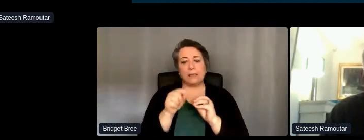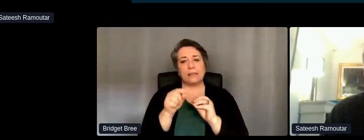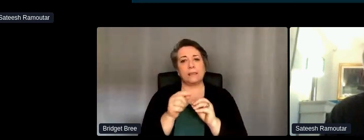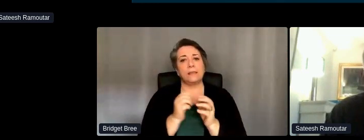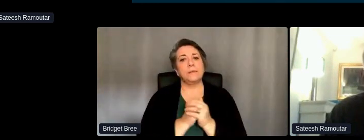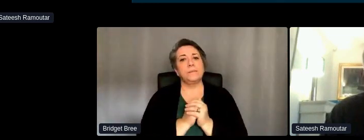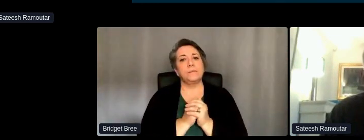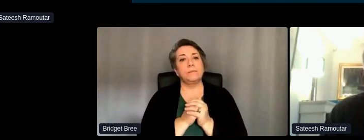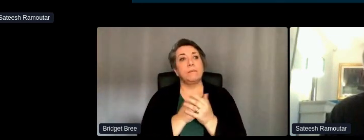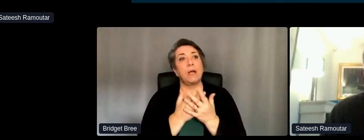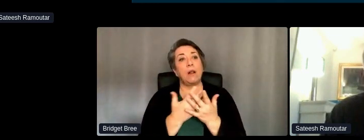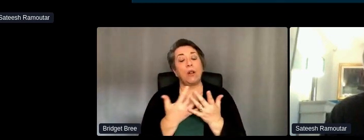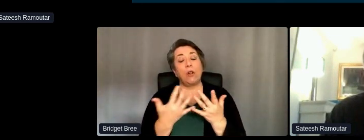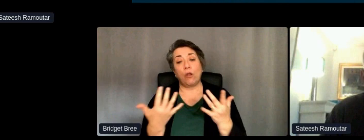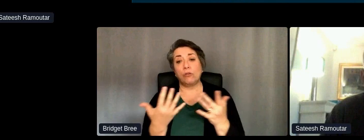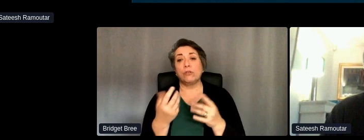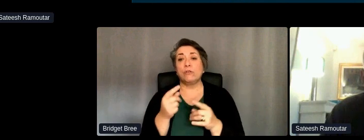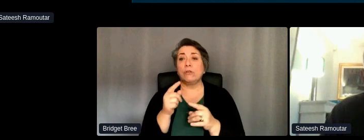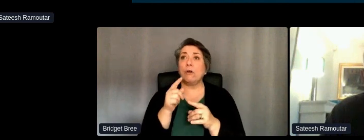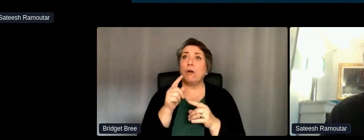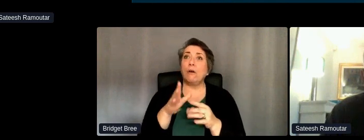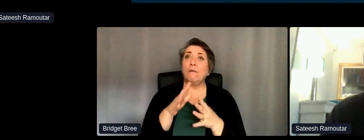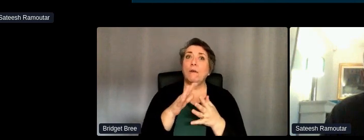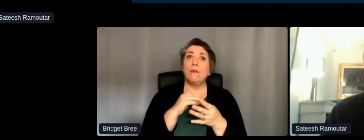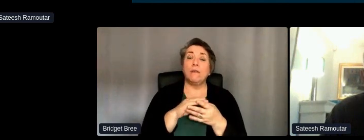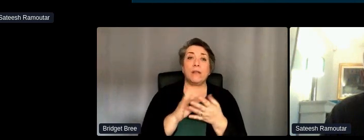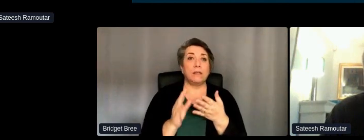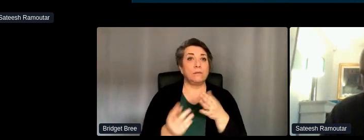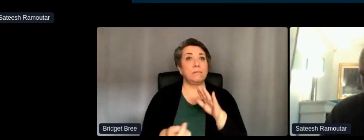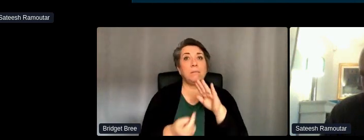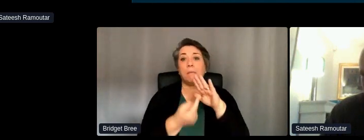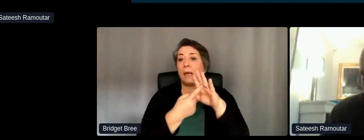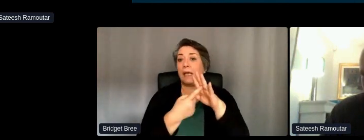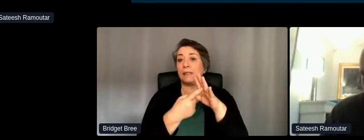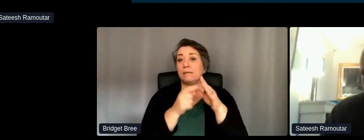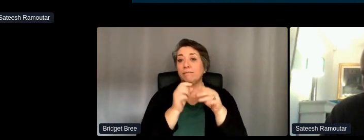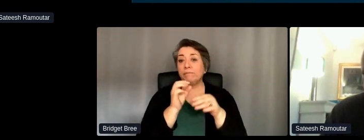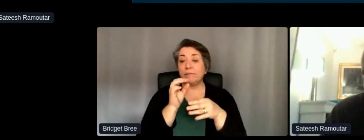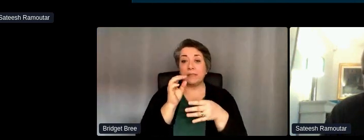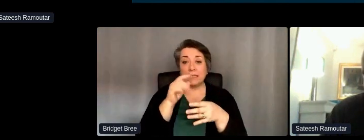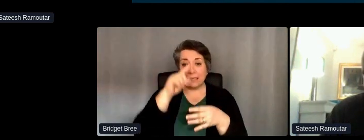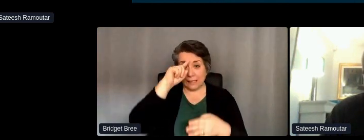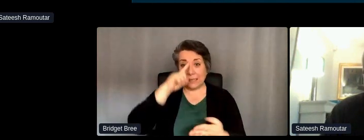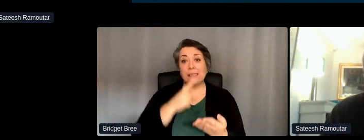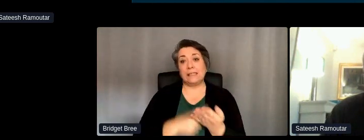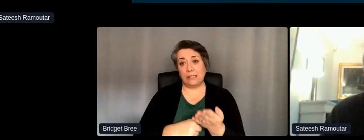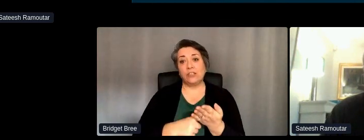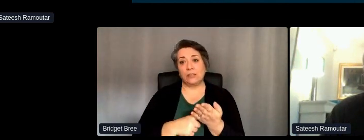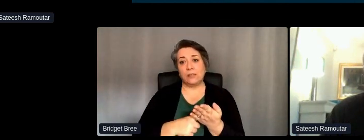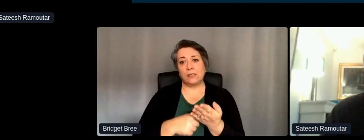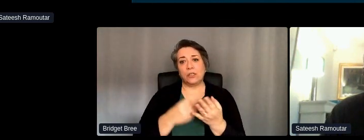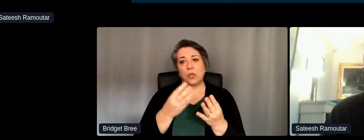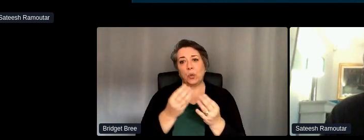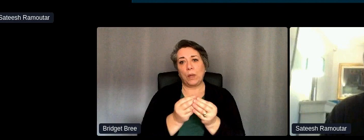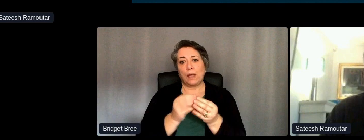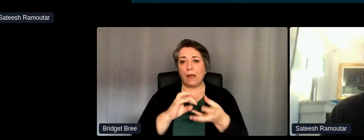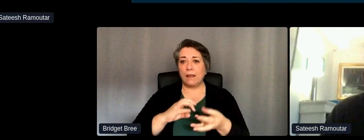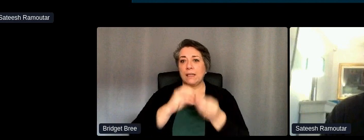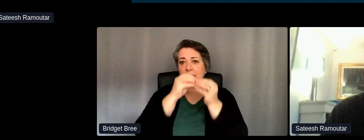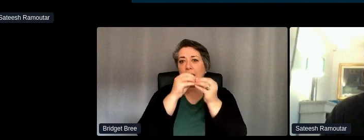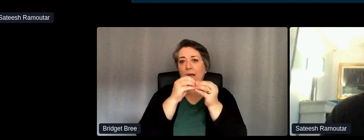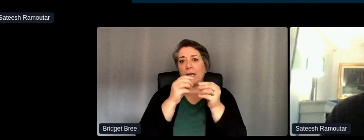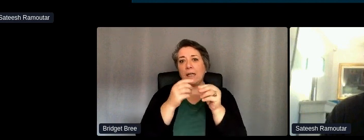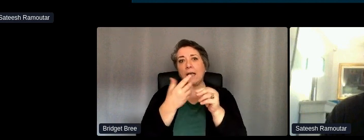a lot of the principal design directions taken with the software were as a result of very